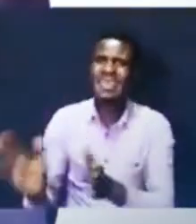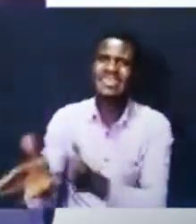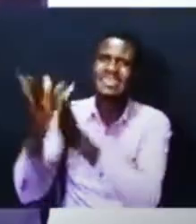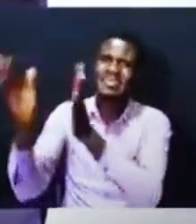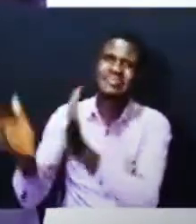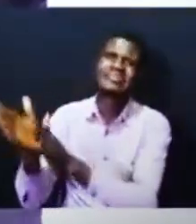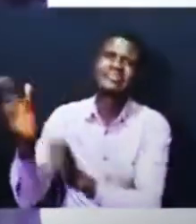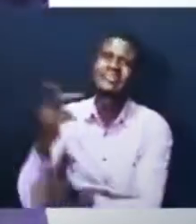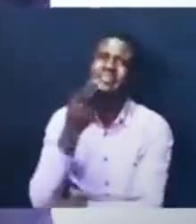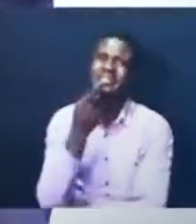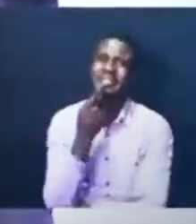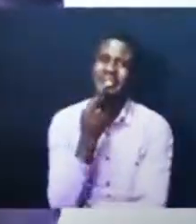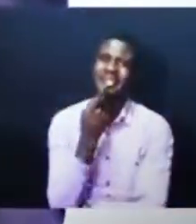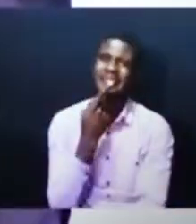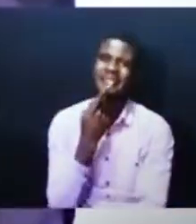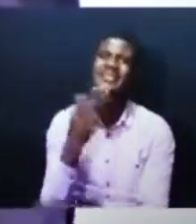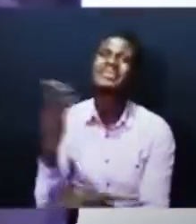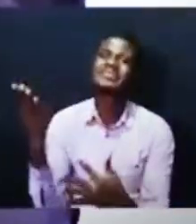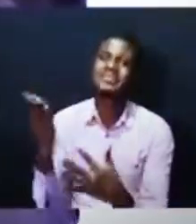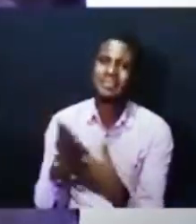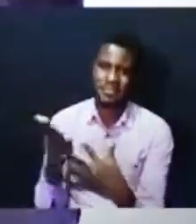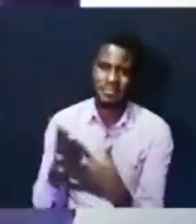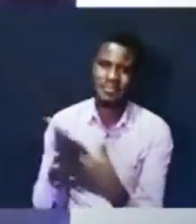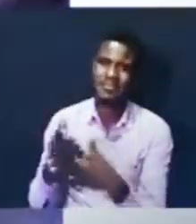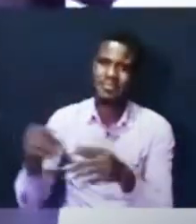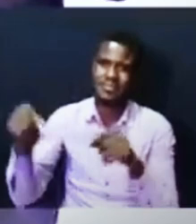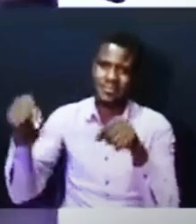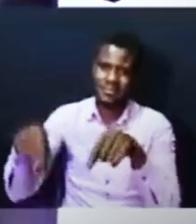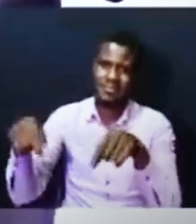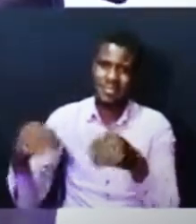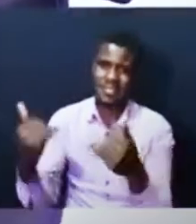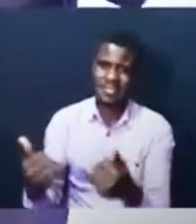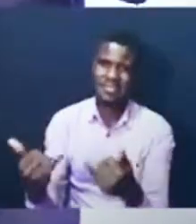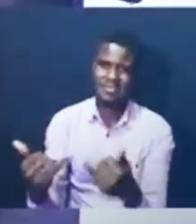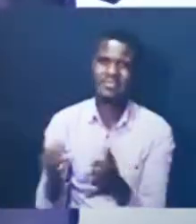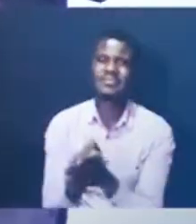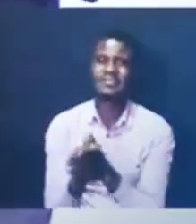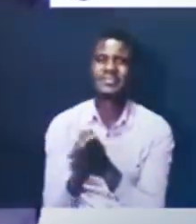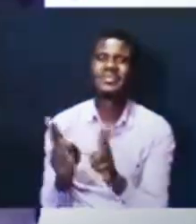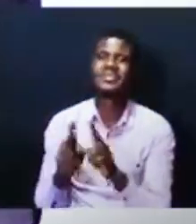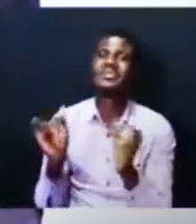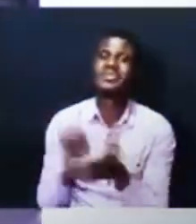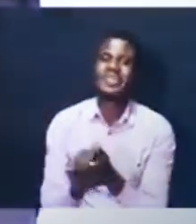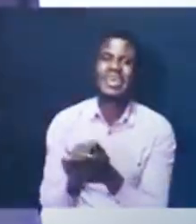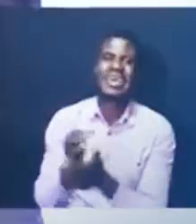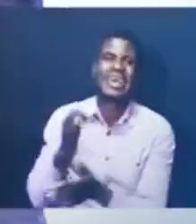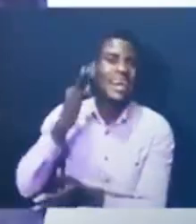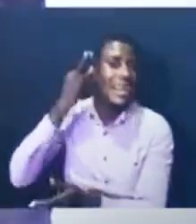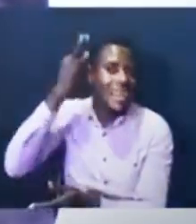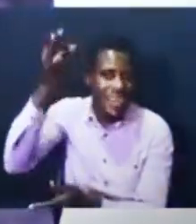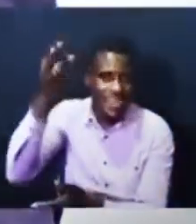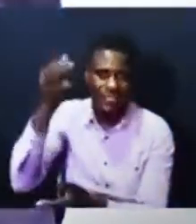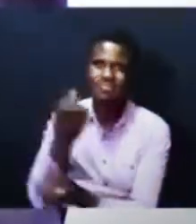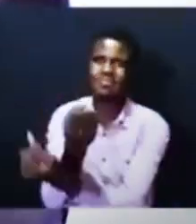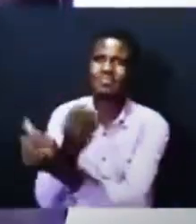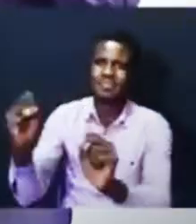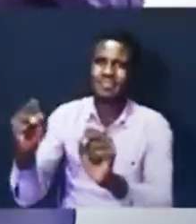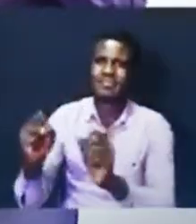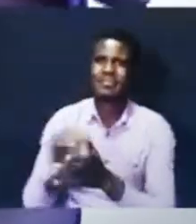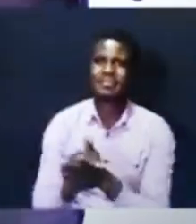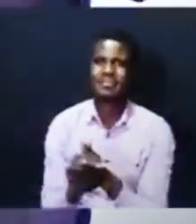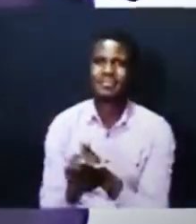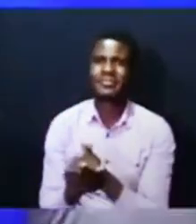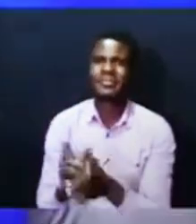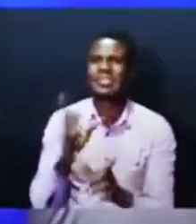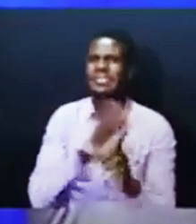eboni dimpa. Let us disturb the present. Yeah. Mumma yen woso enne de no. So we can save the future. Kene beya ye beji ochna de no